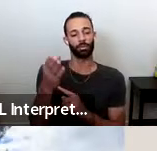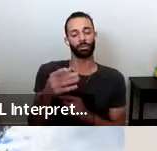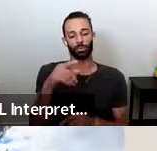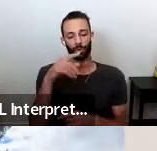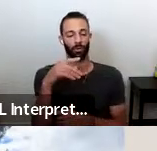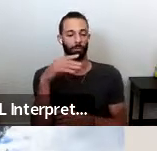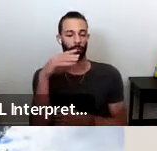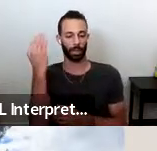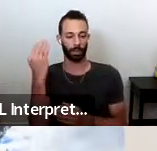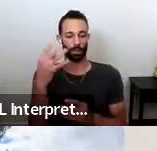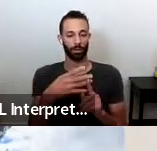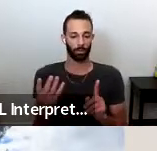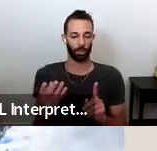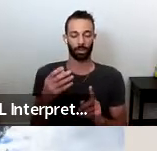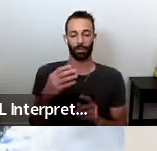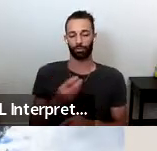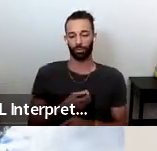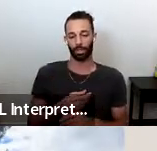lives.